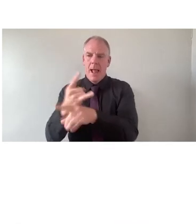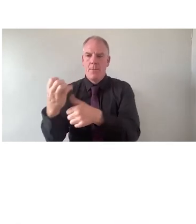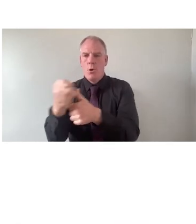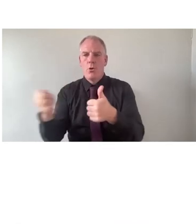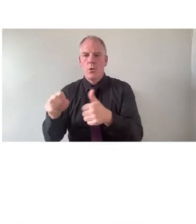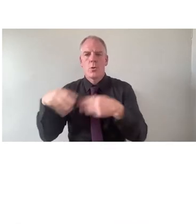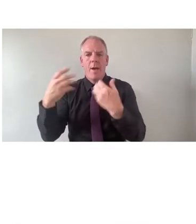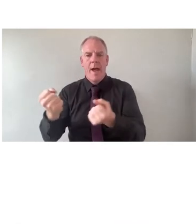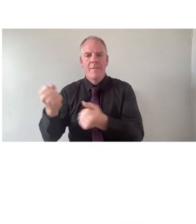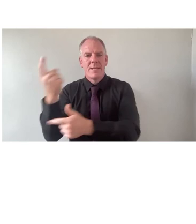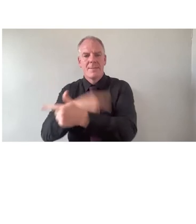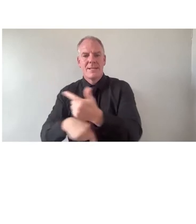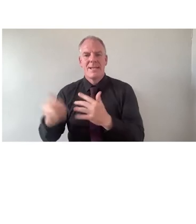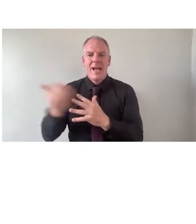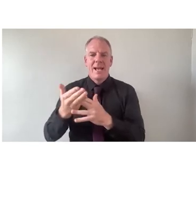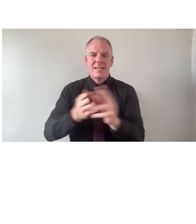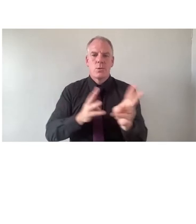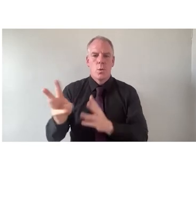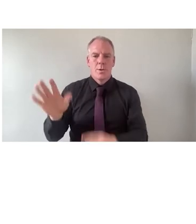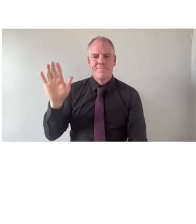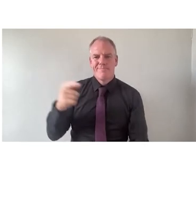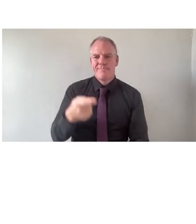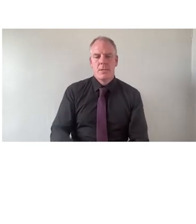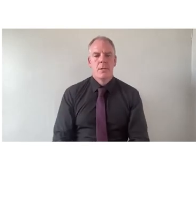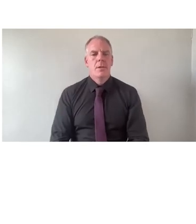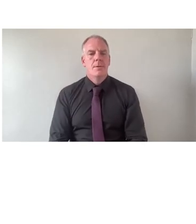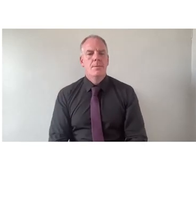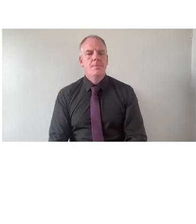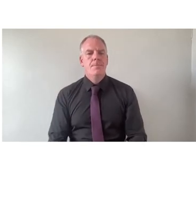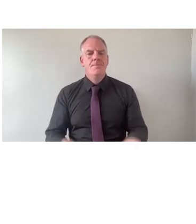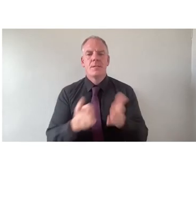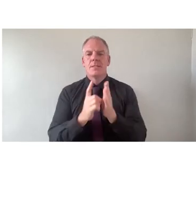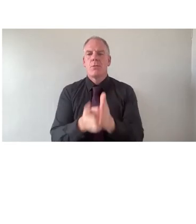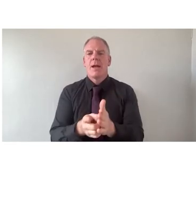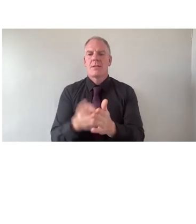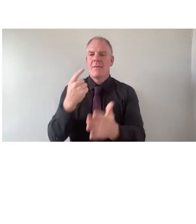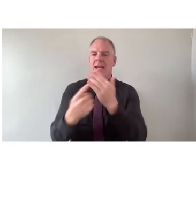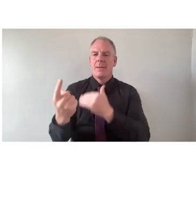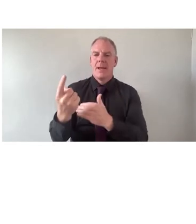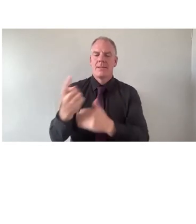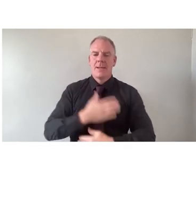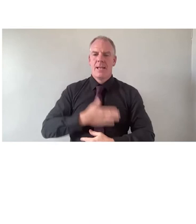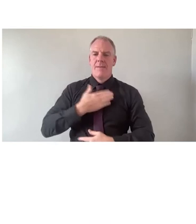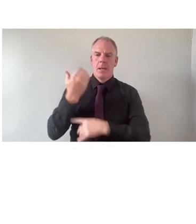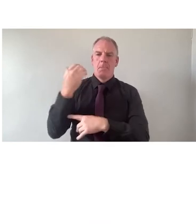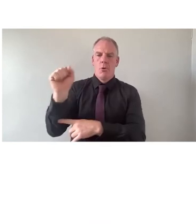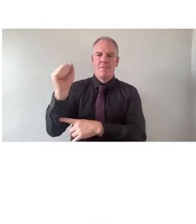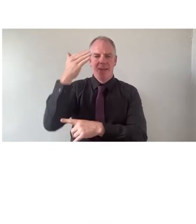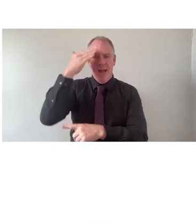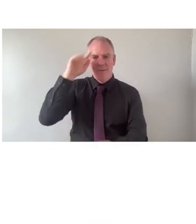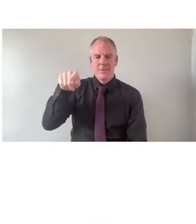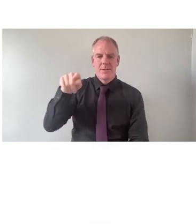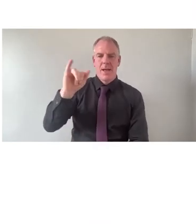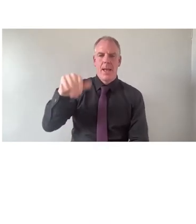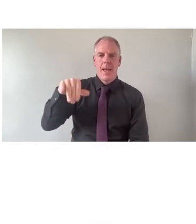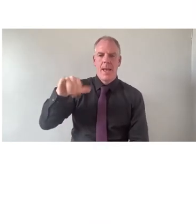significant disabilities access work. I'm also a director of the Independent Living Movement of Ireland, whose vision